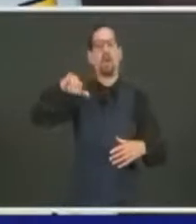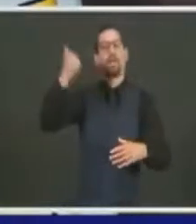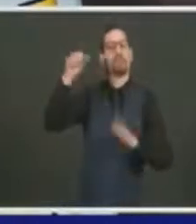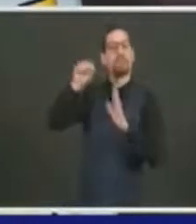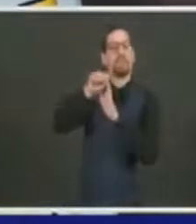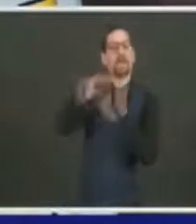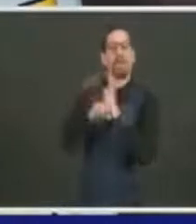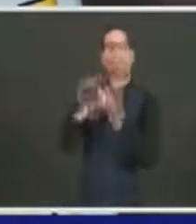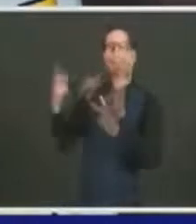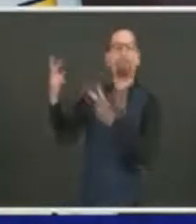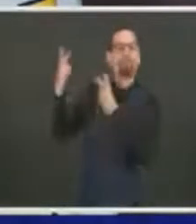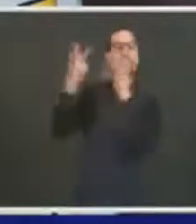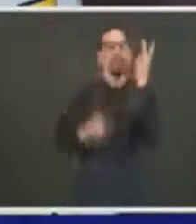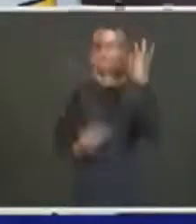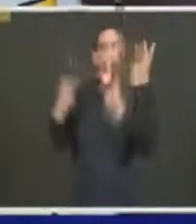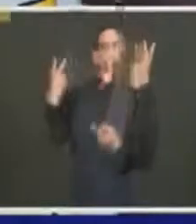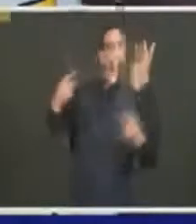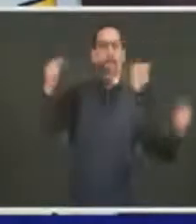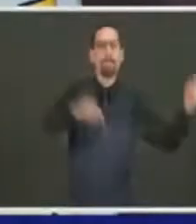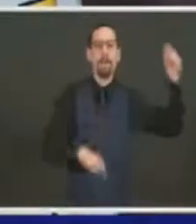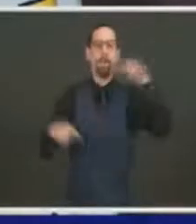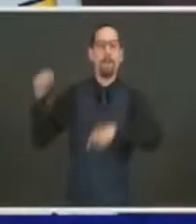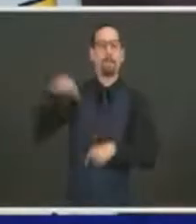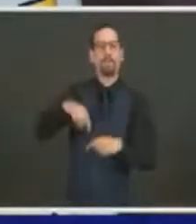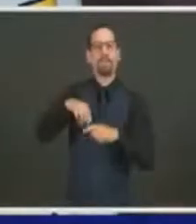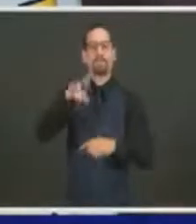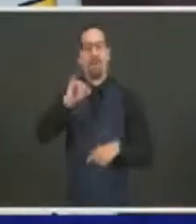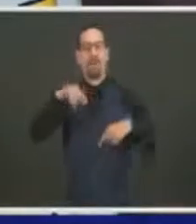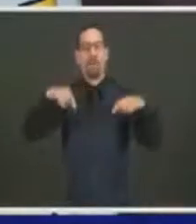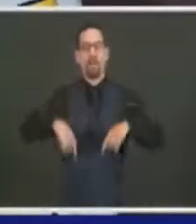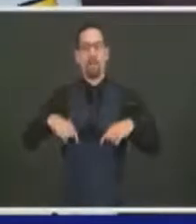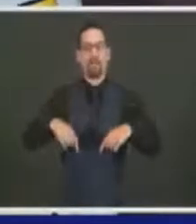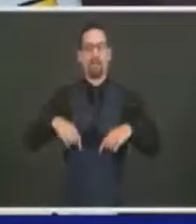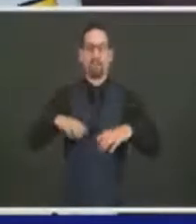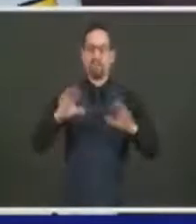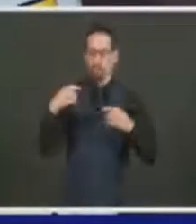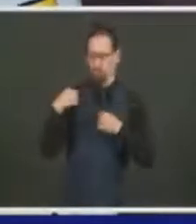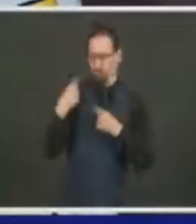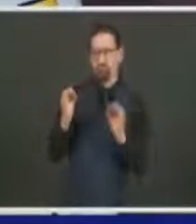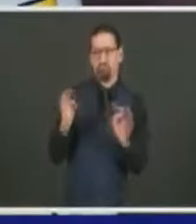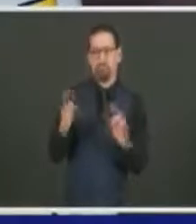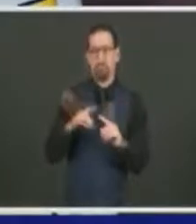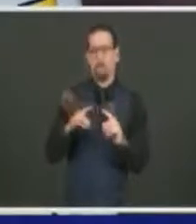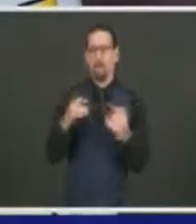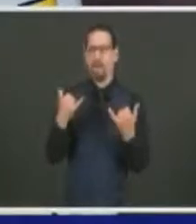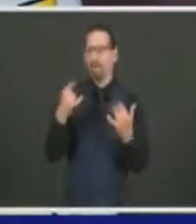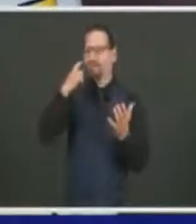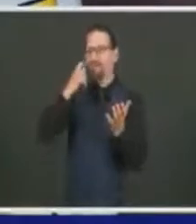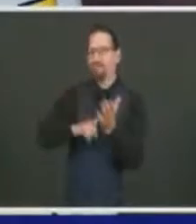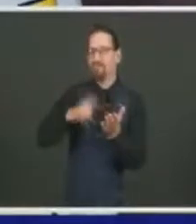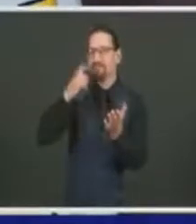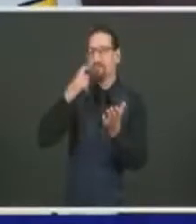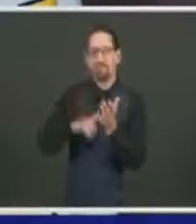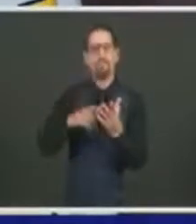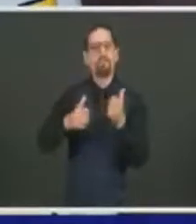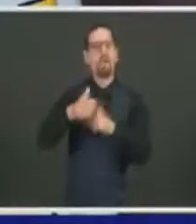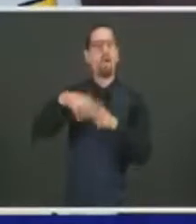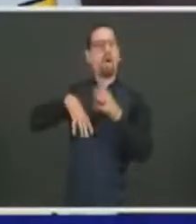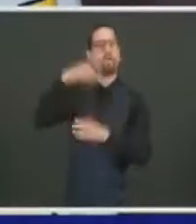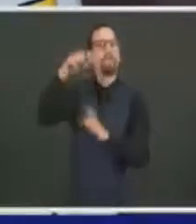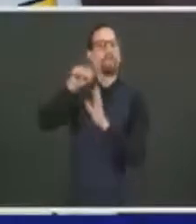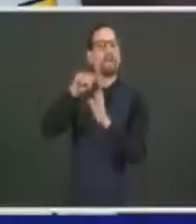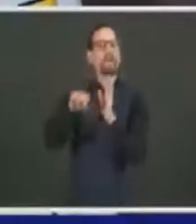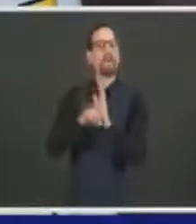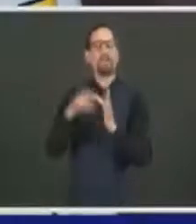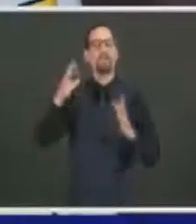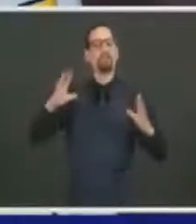done a fantastic job. You guys have been fantastic. But now we have folks from out of Rhode Island coming here, so we need to teach